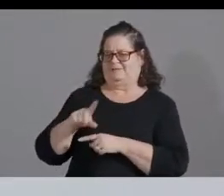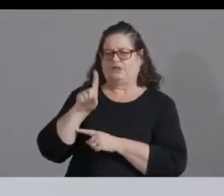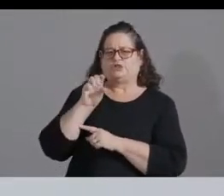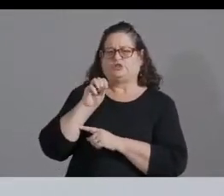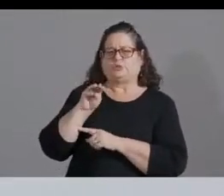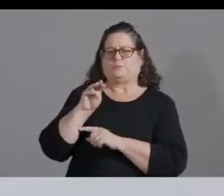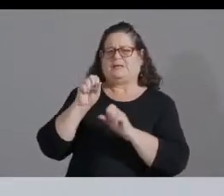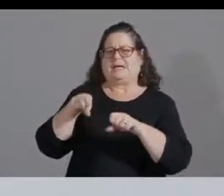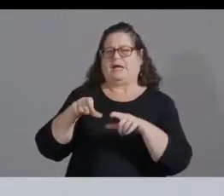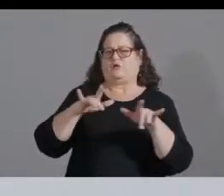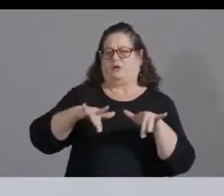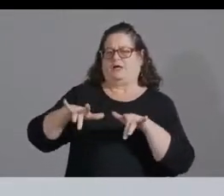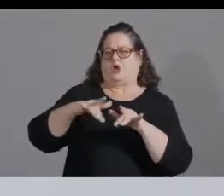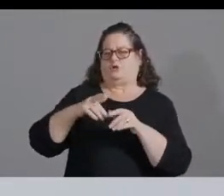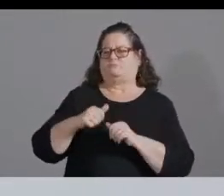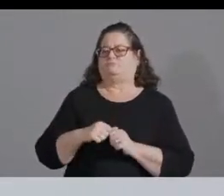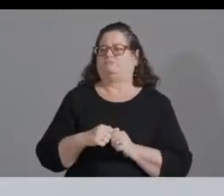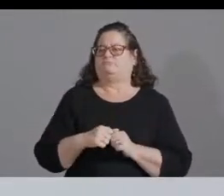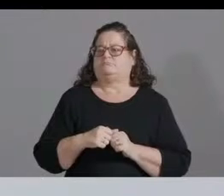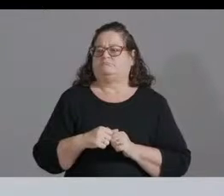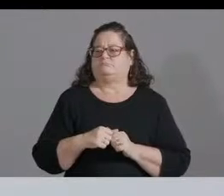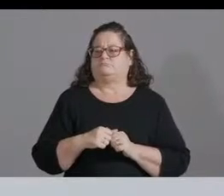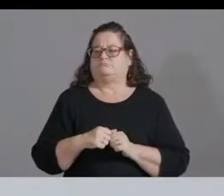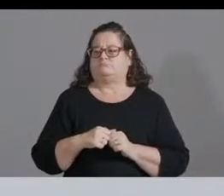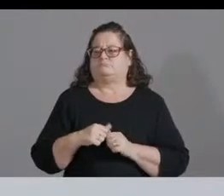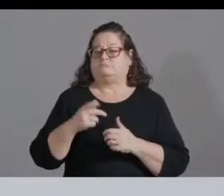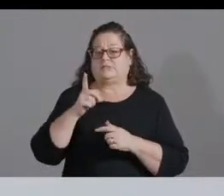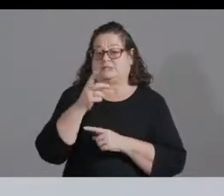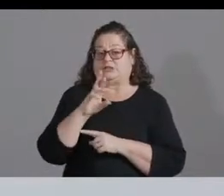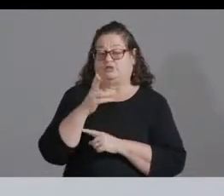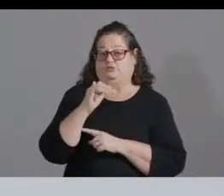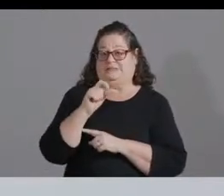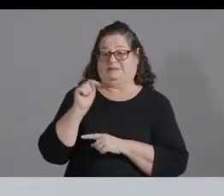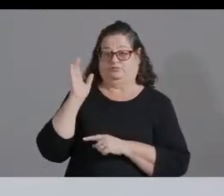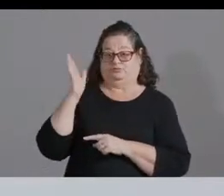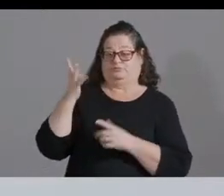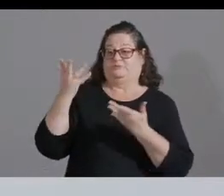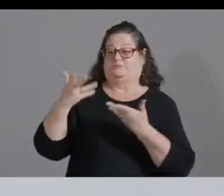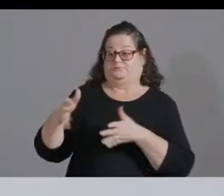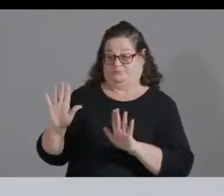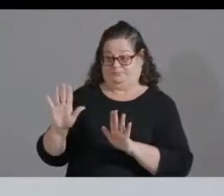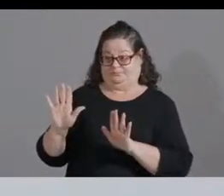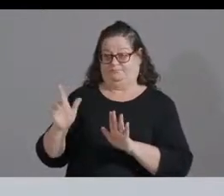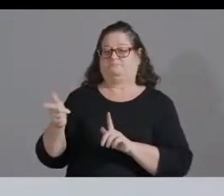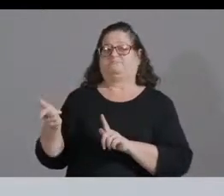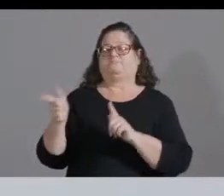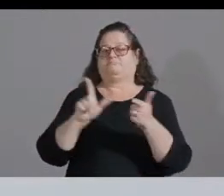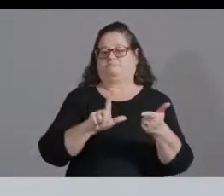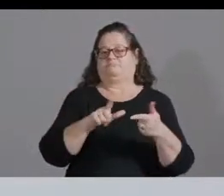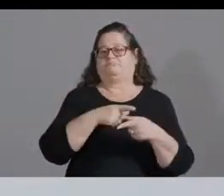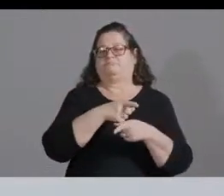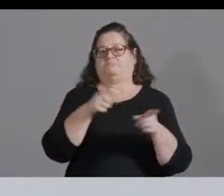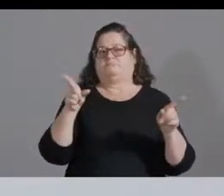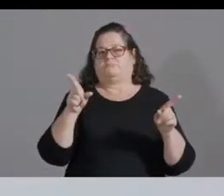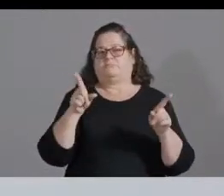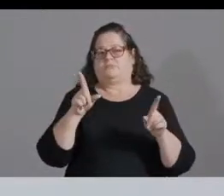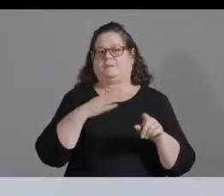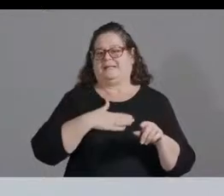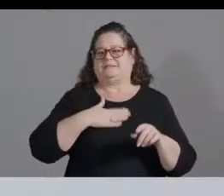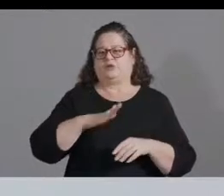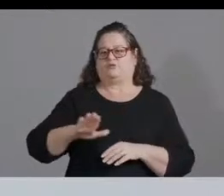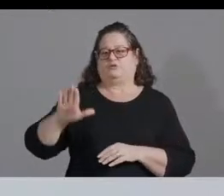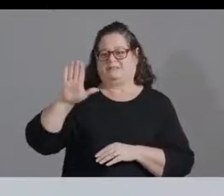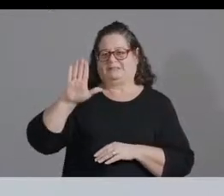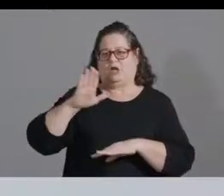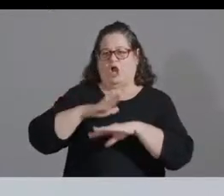After a presentation from Dr. Christ, there will be the opportunity for questions, so please raise your hand in Zoom to ask a question. We have a hard stop